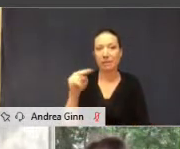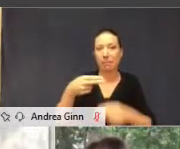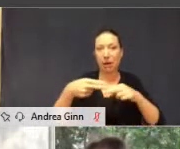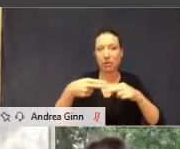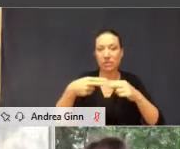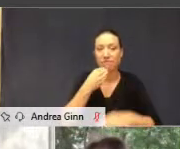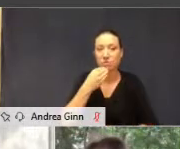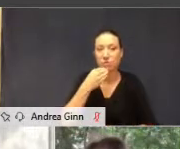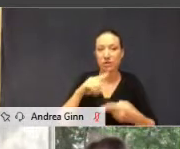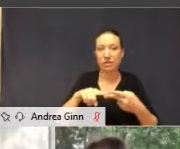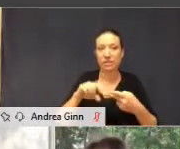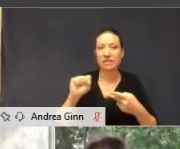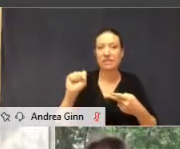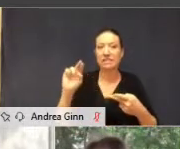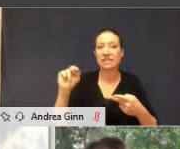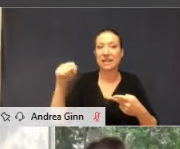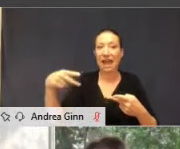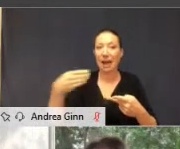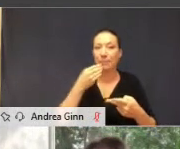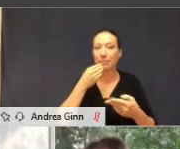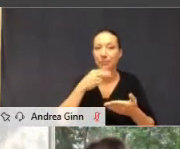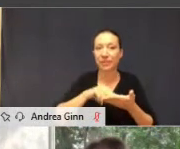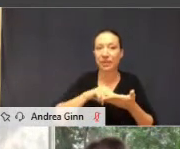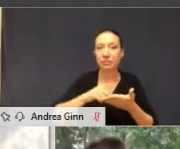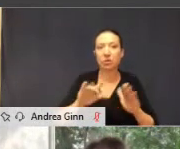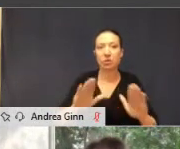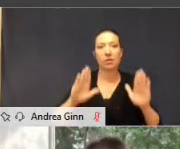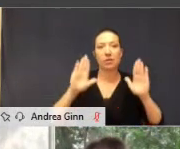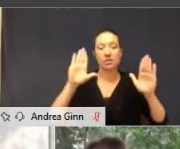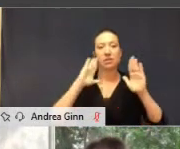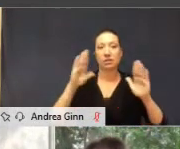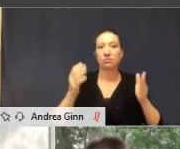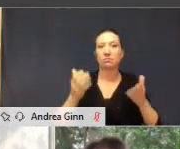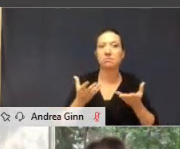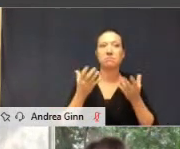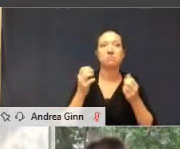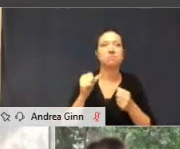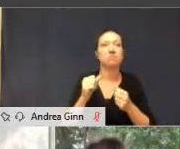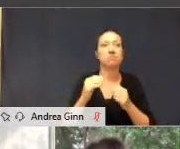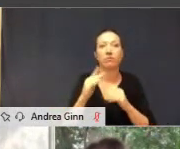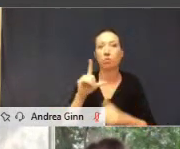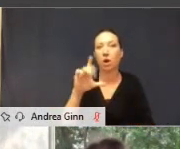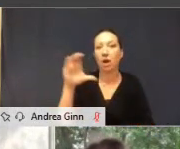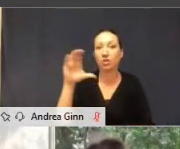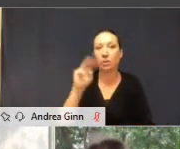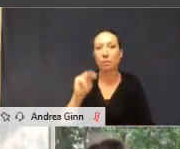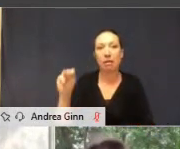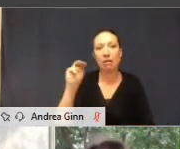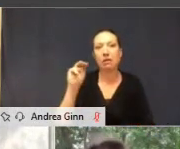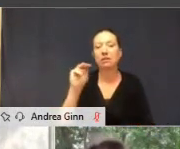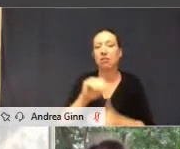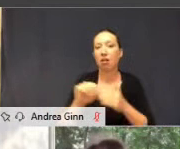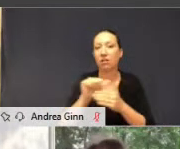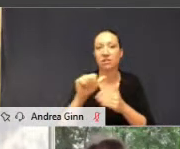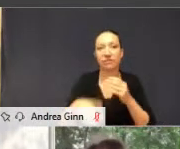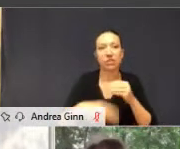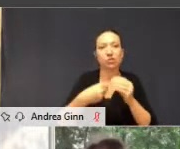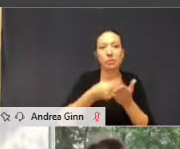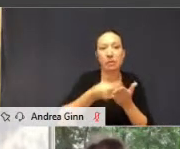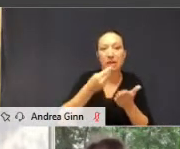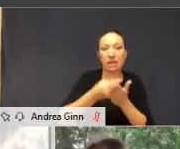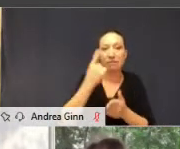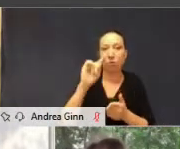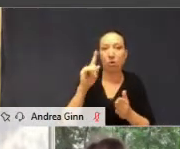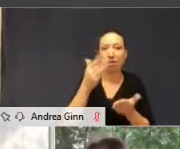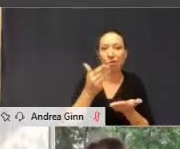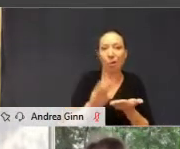unbelievable vehicle for delivering hundreds of millions of dollars of extra money into the pockets of low-income families to make